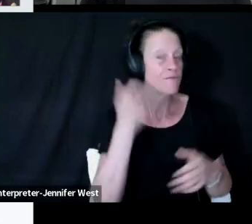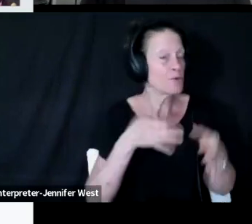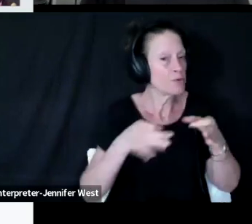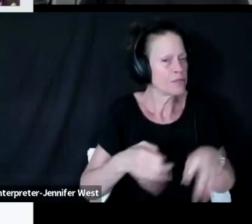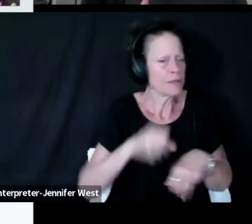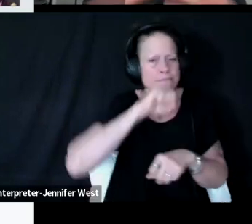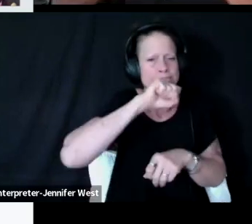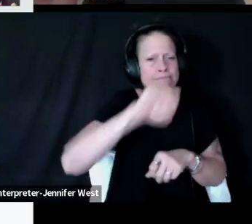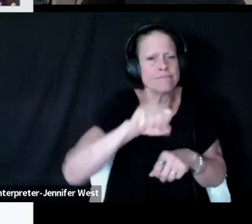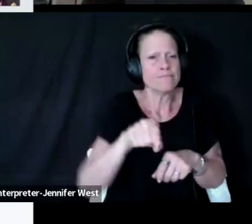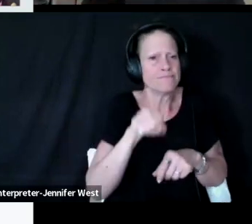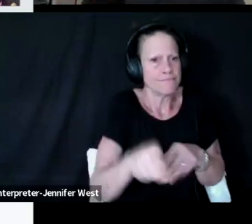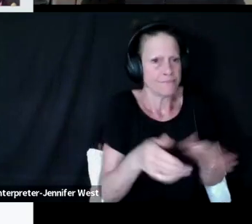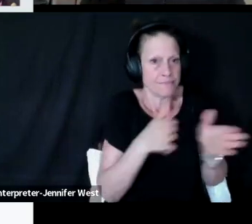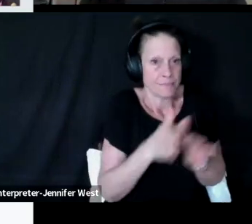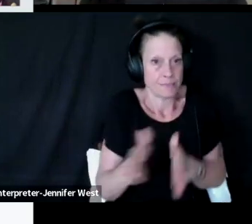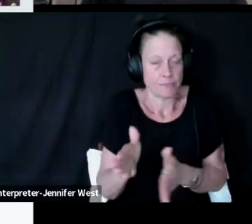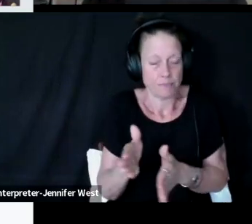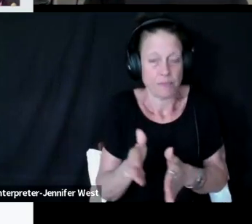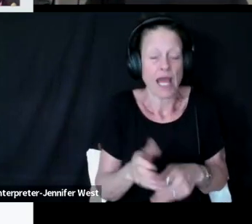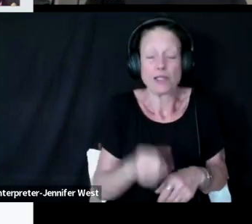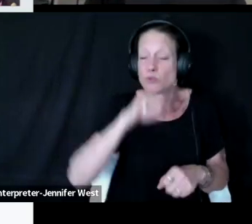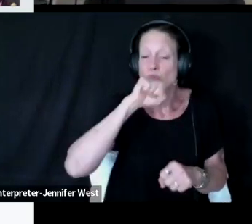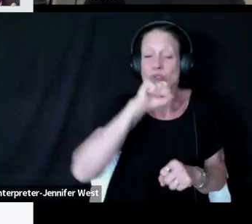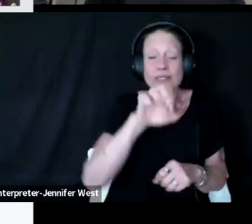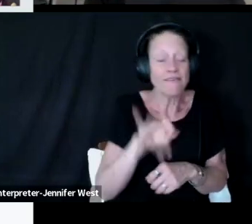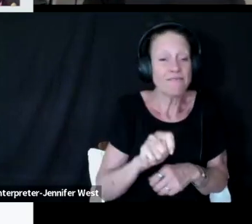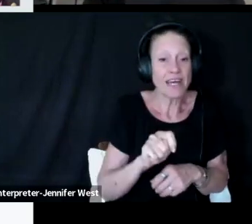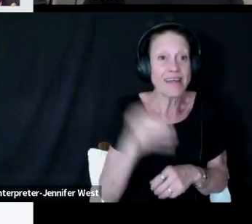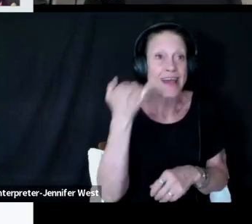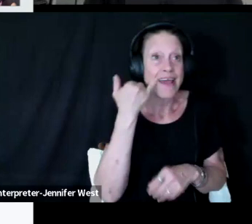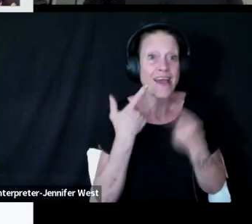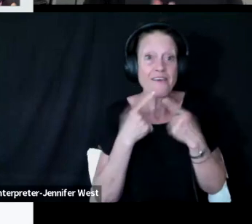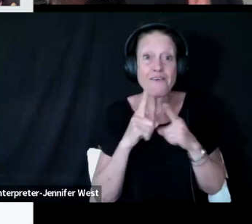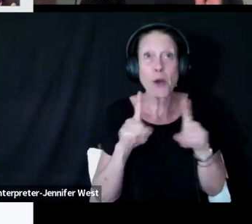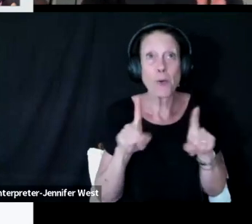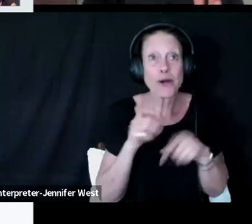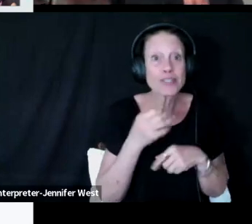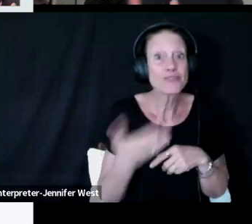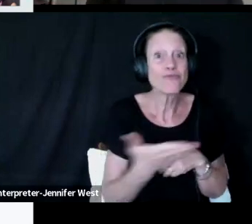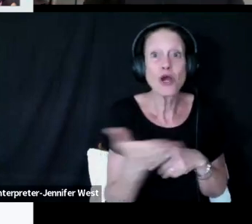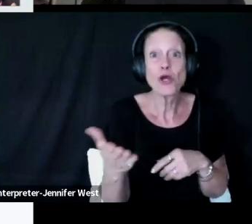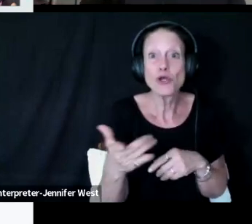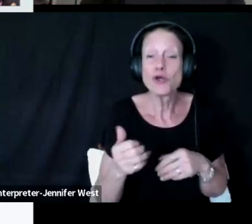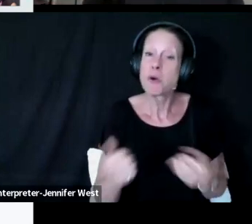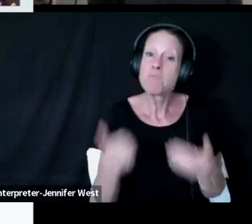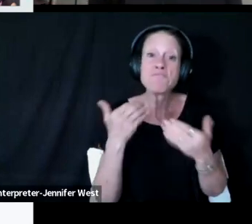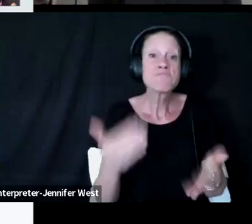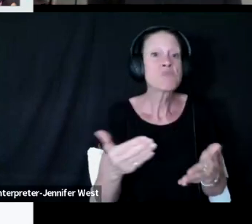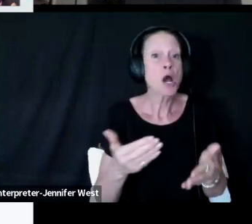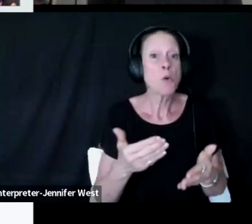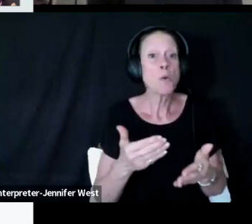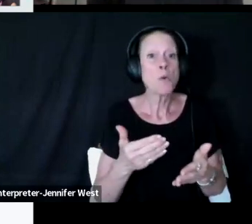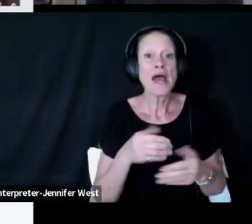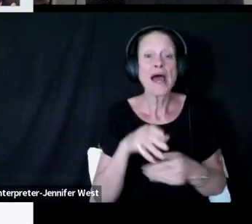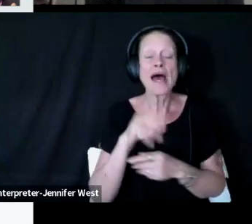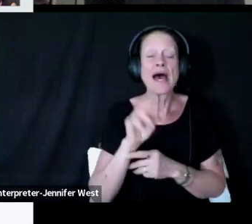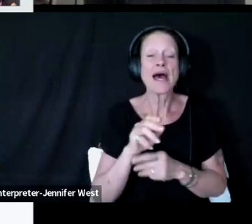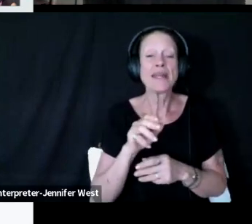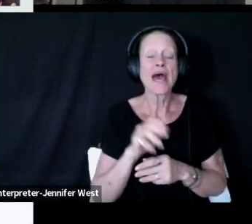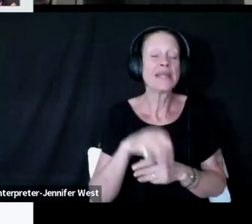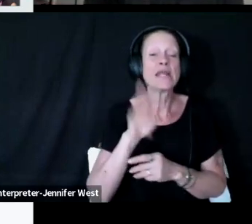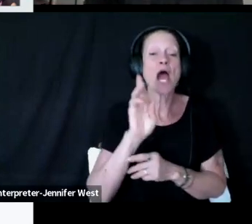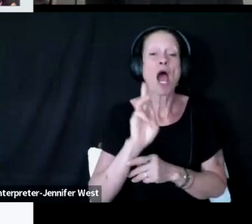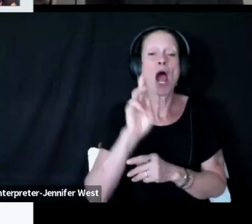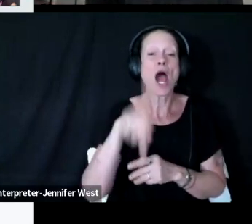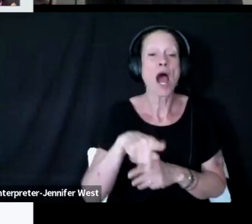the Danny plan, if if it's working for you, you could go ahead and upgrade if you'd like to a couple